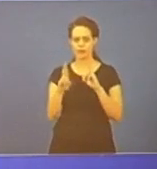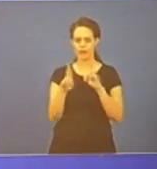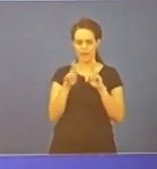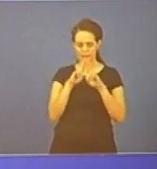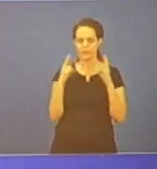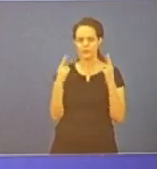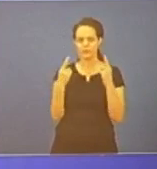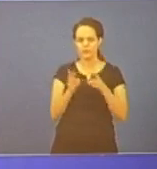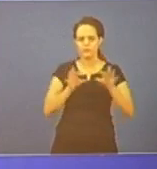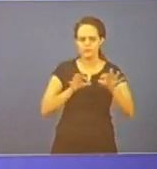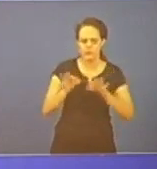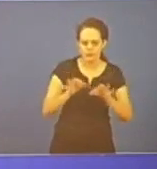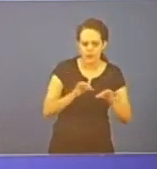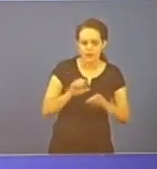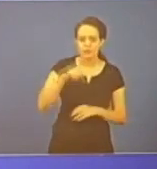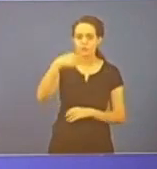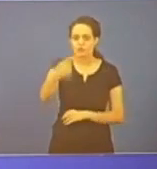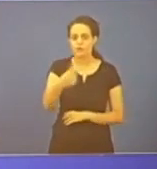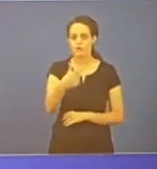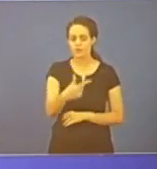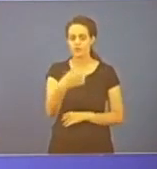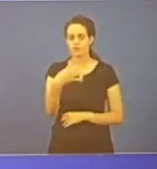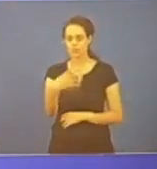the new musicians.